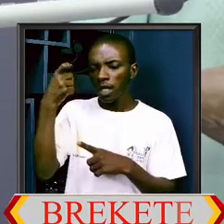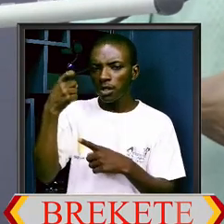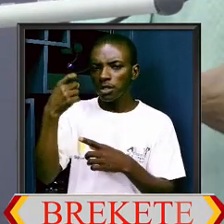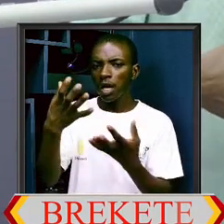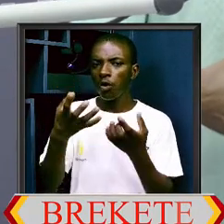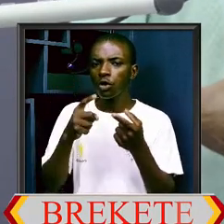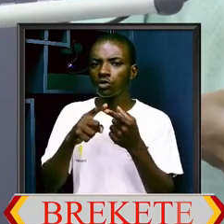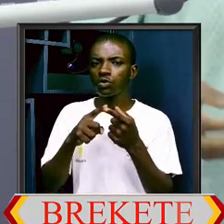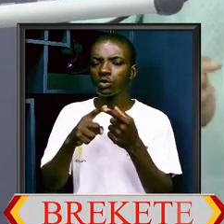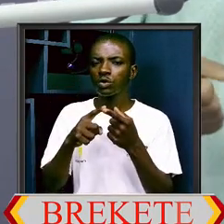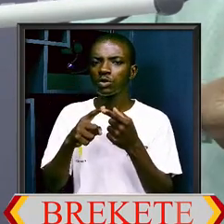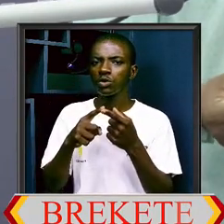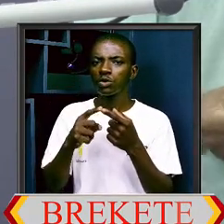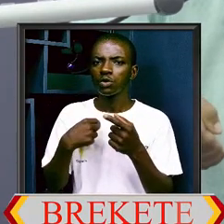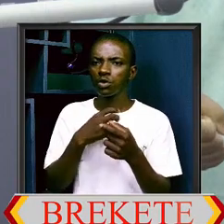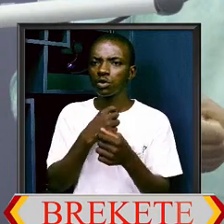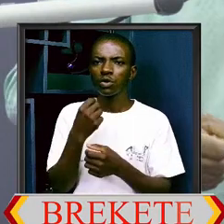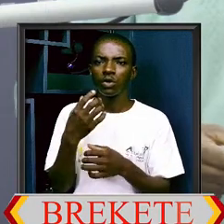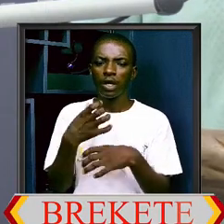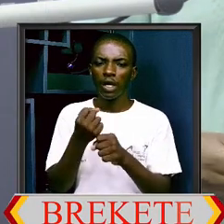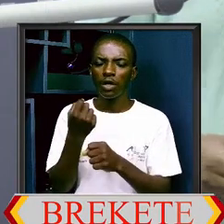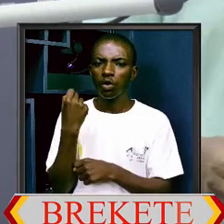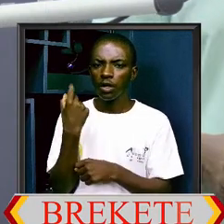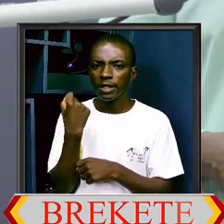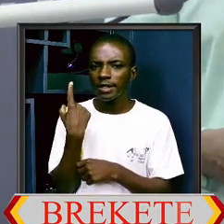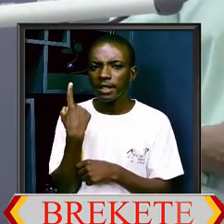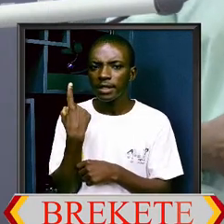because I want make we get